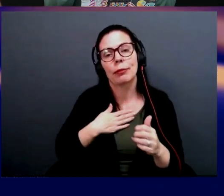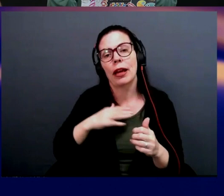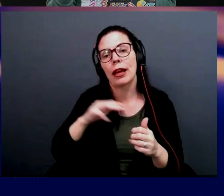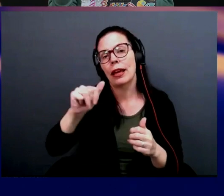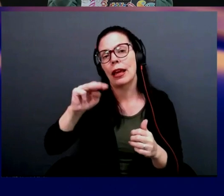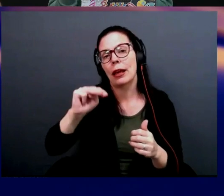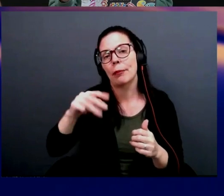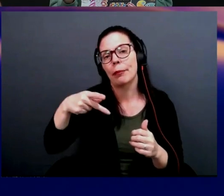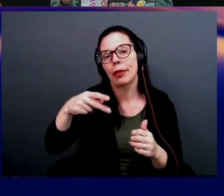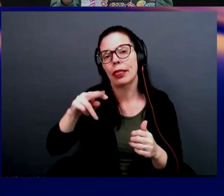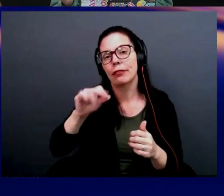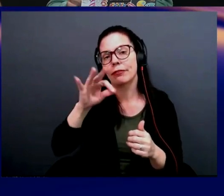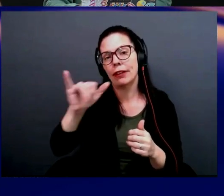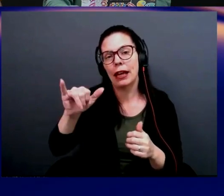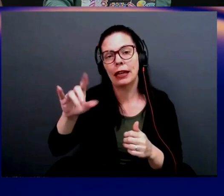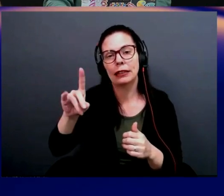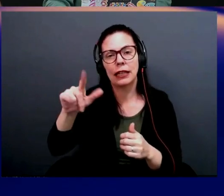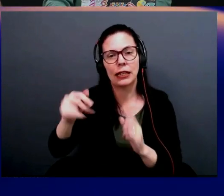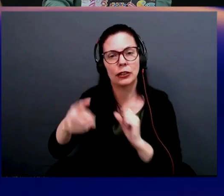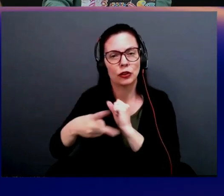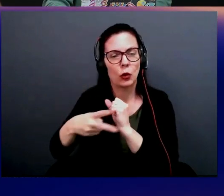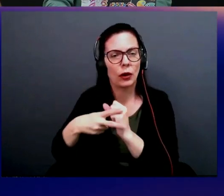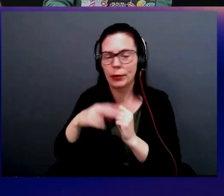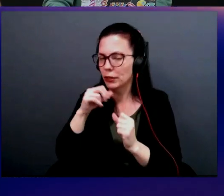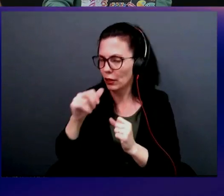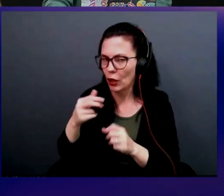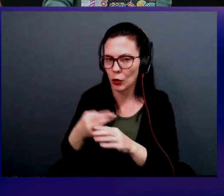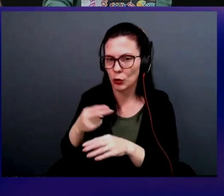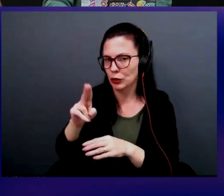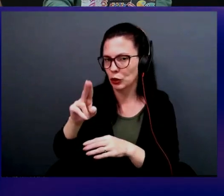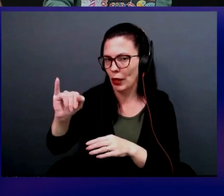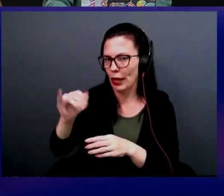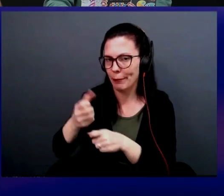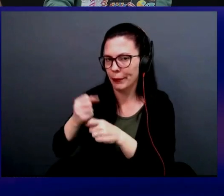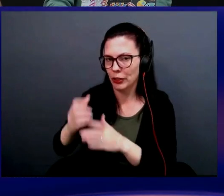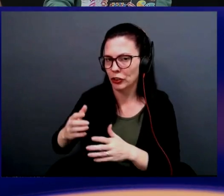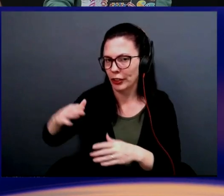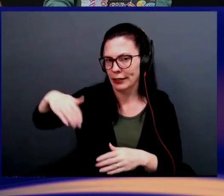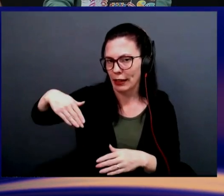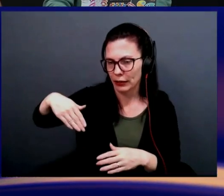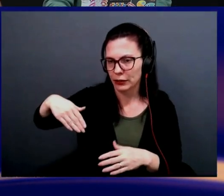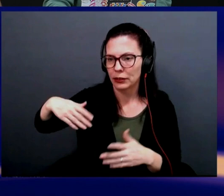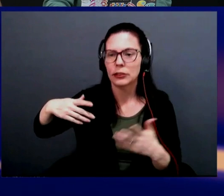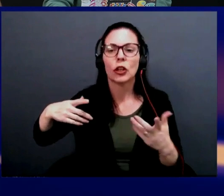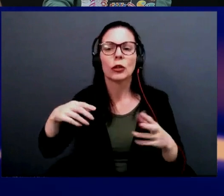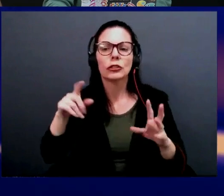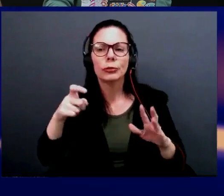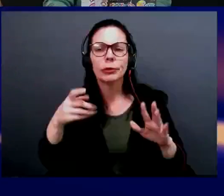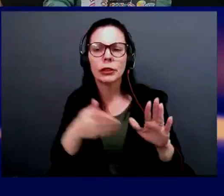but it isn't using any of the UI builder stuff yet. So it should be already running,